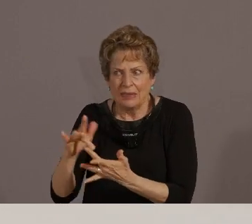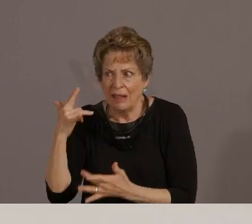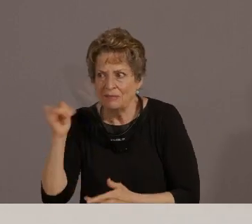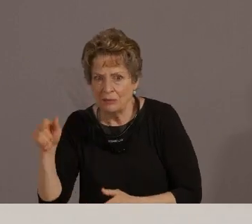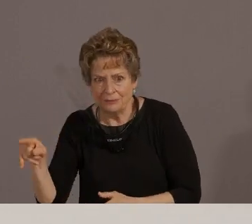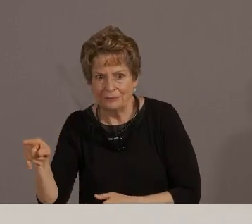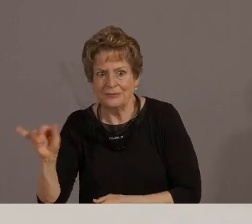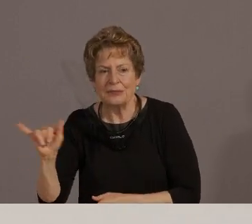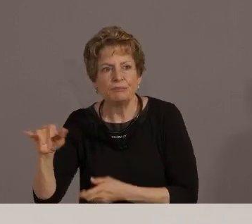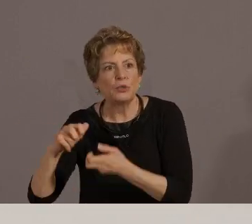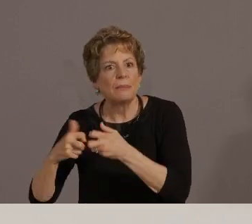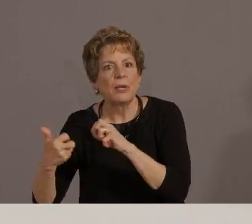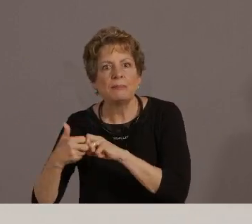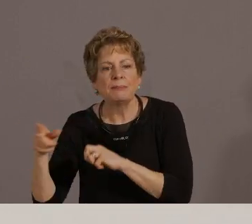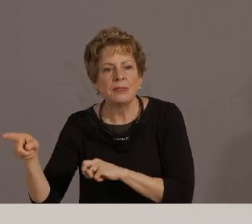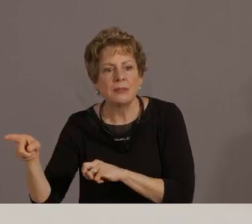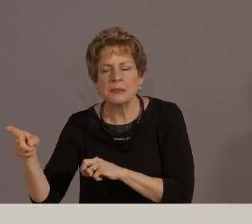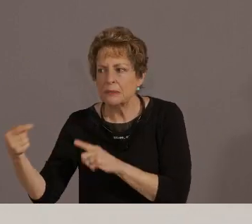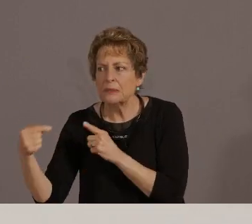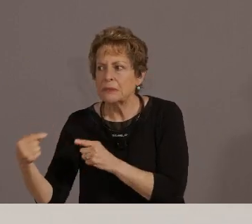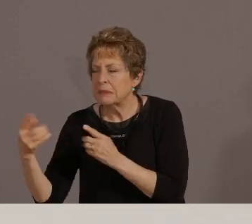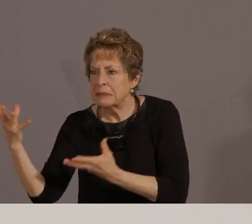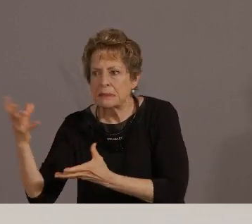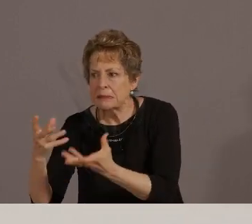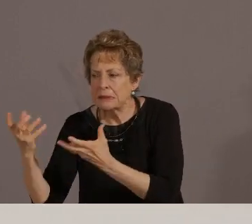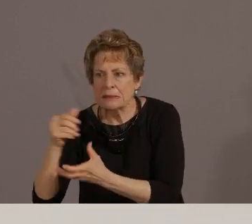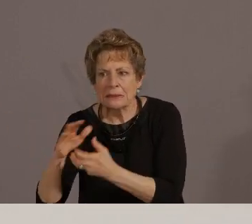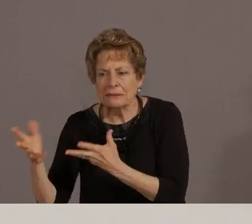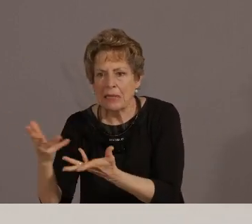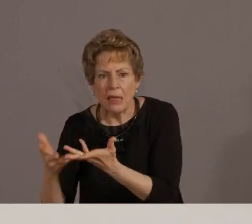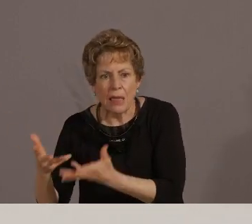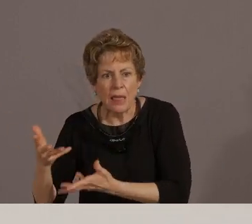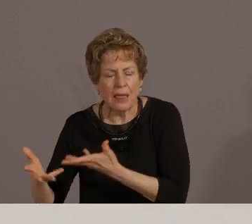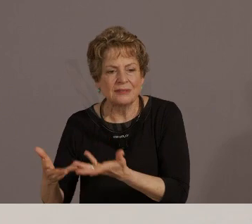to get that vaccine through